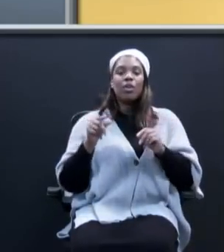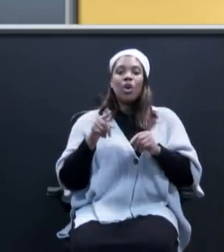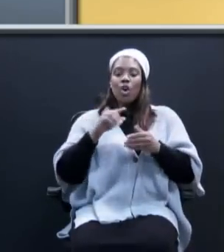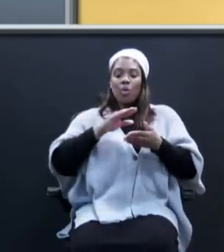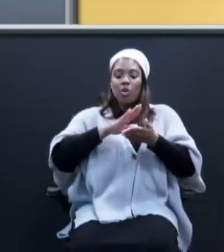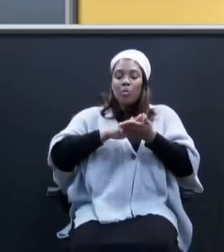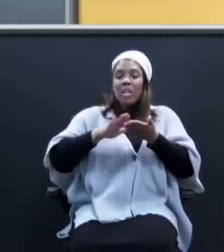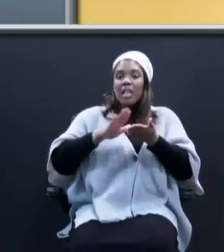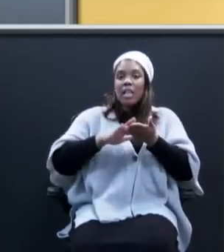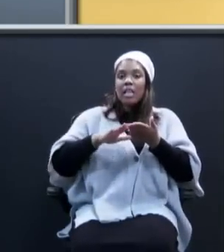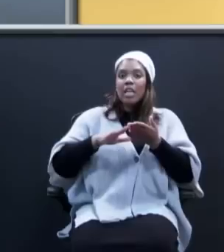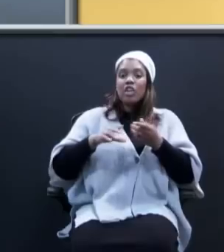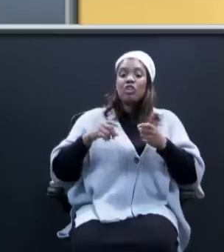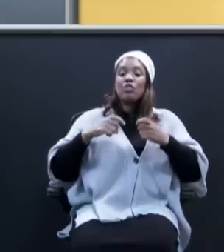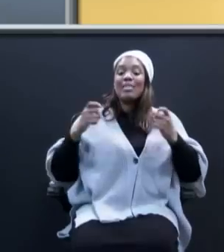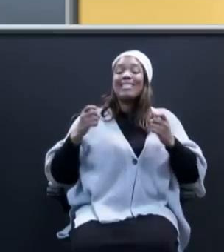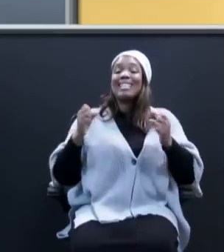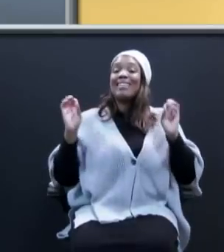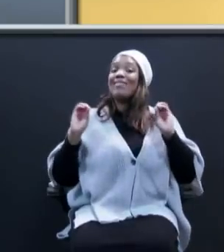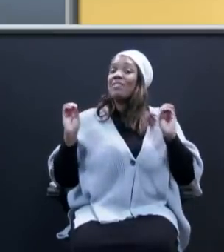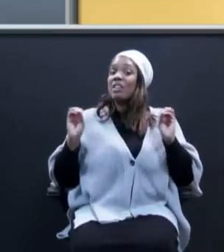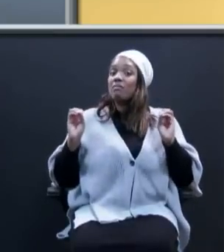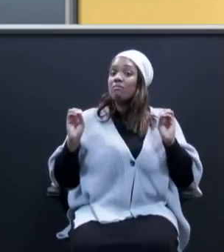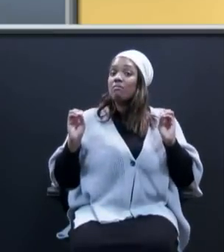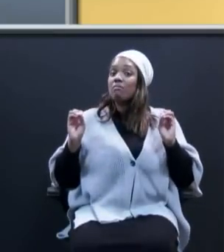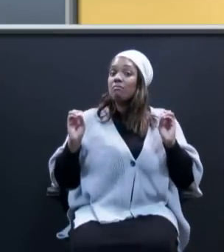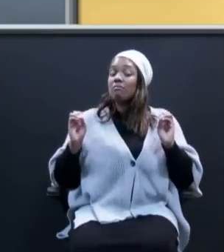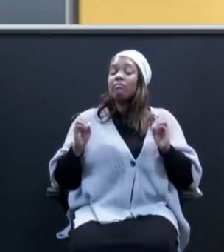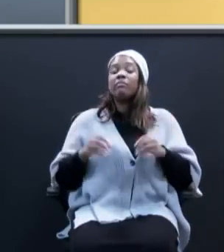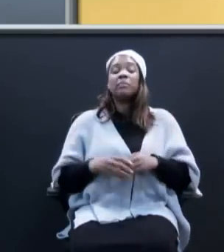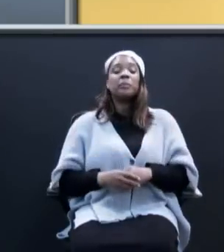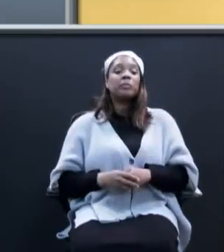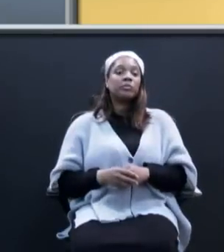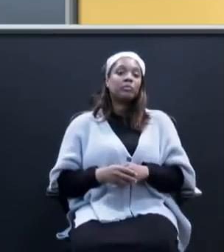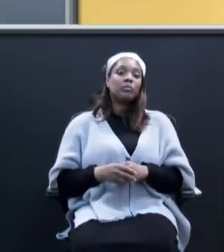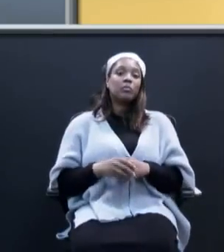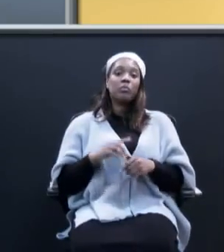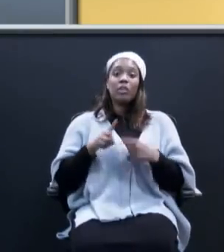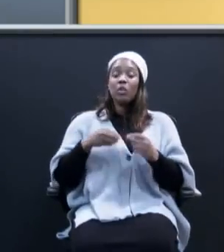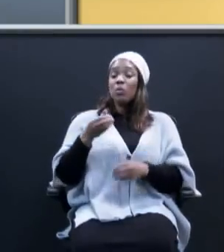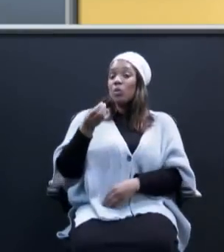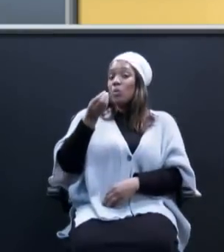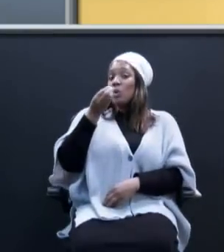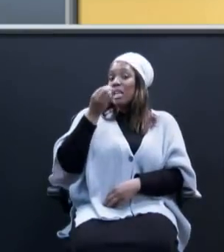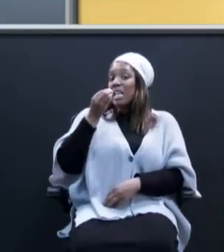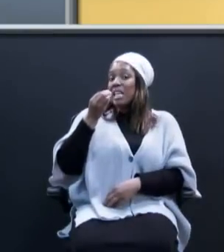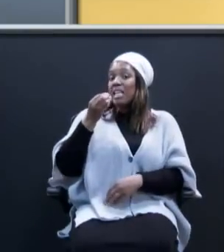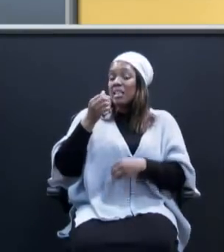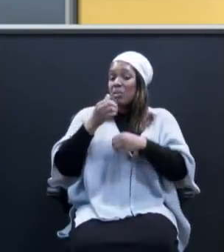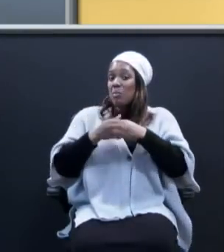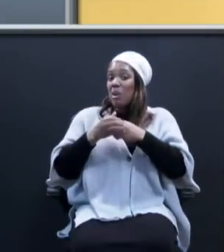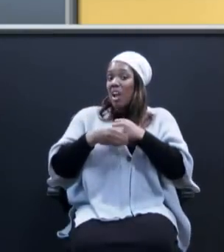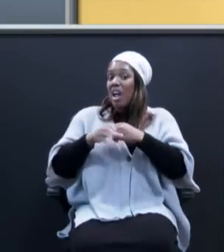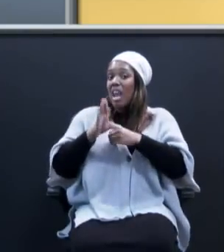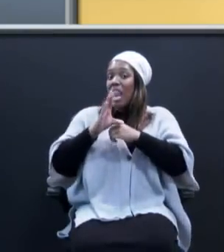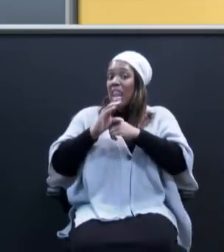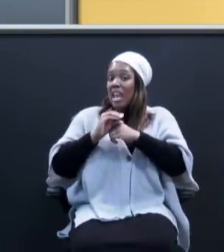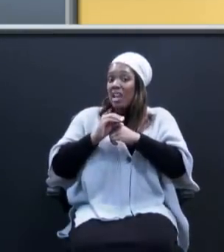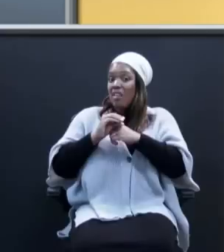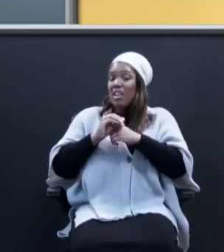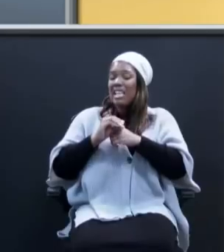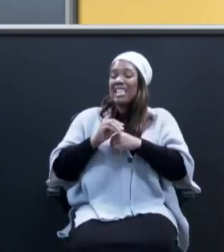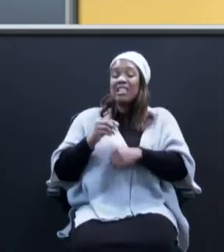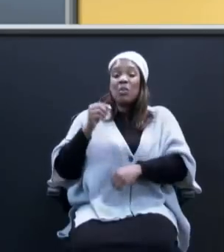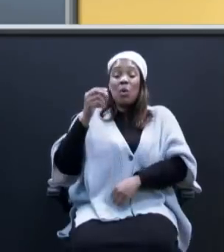So, in other words, when you eat that unleavened bread for 7 days, sisters and brothers, that is letting you know, that